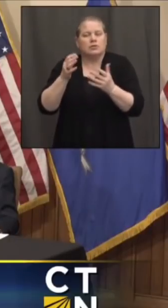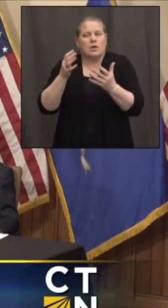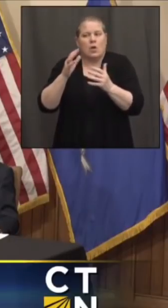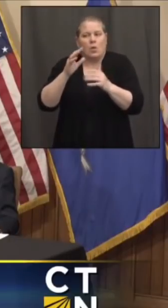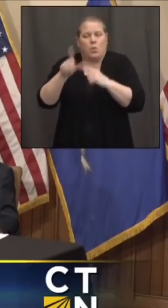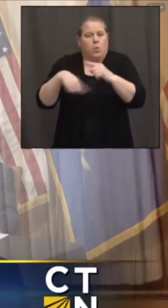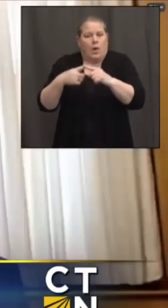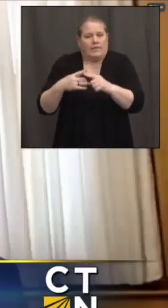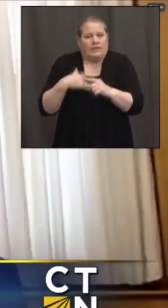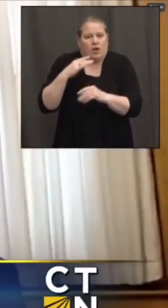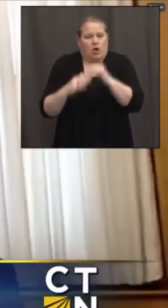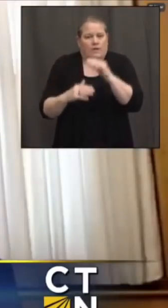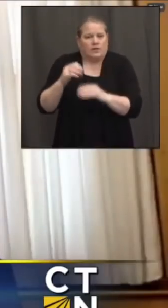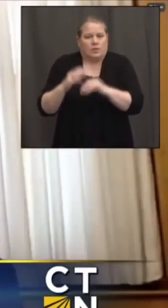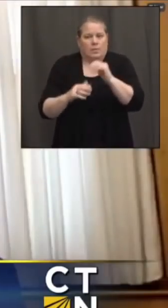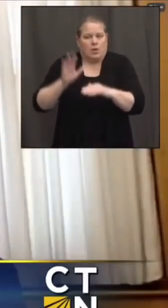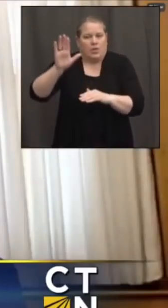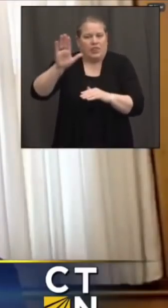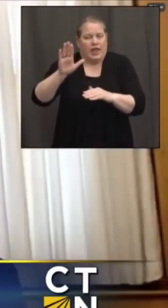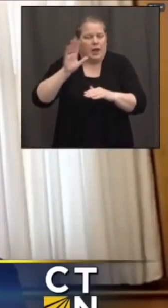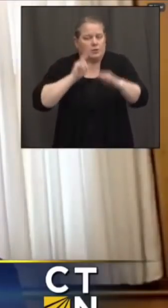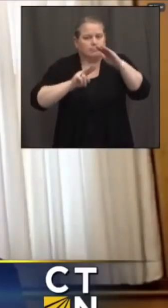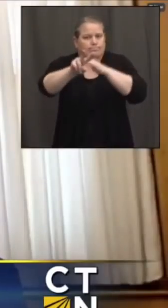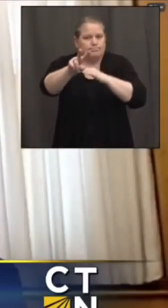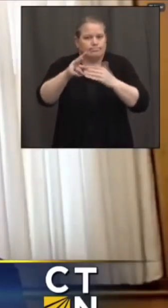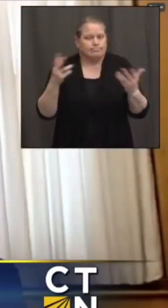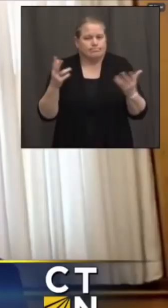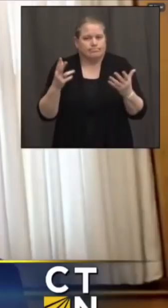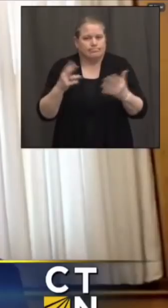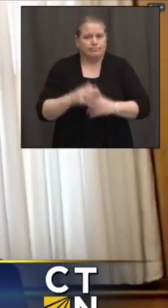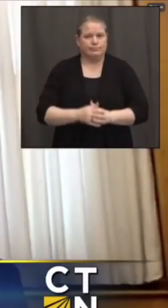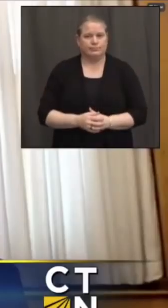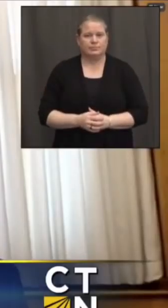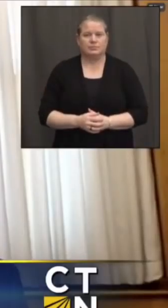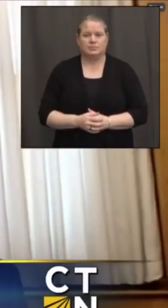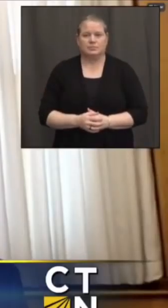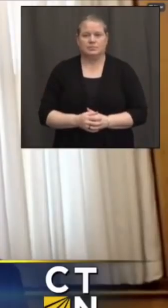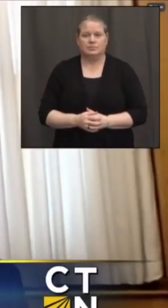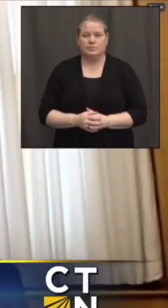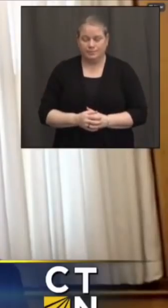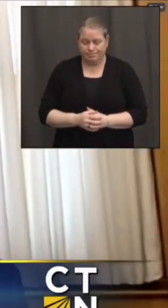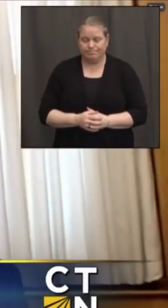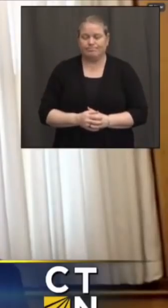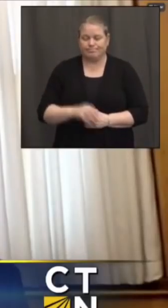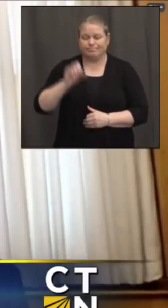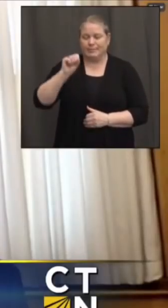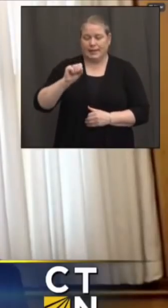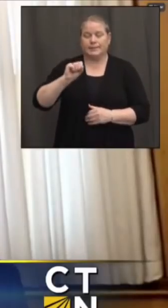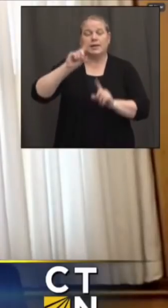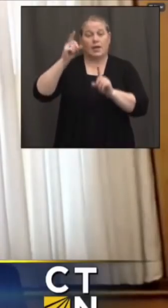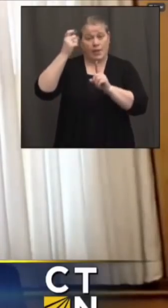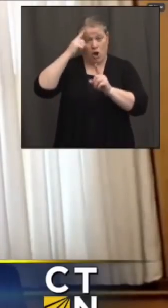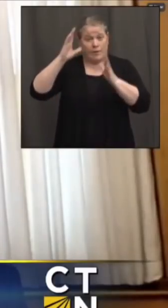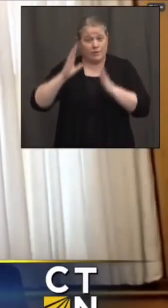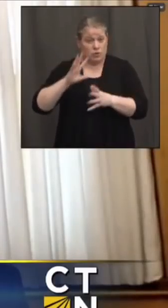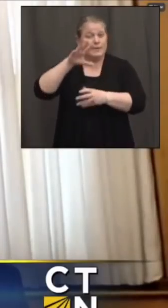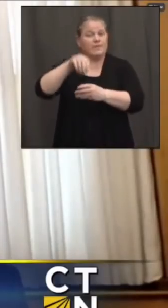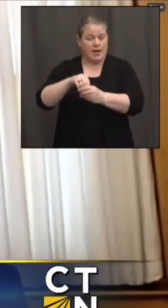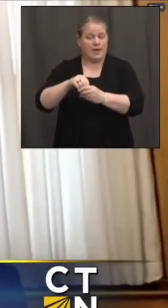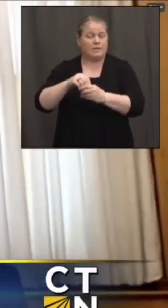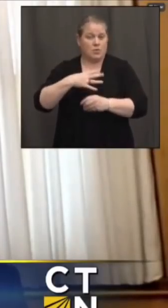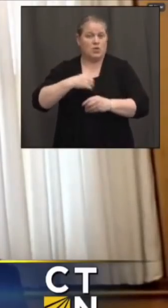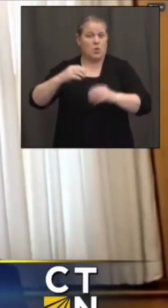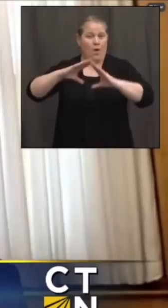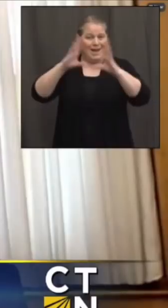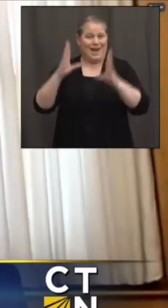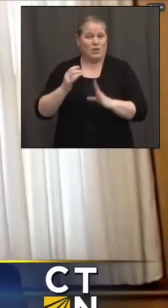Yes. So on the White House call the governor was on a couple of days ago, they did share with us that the forecast